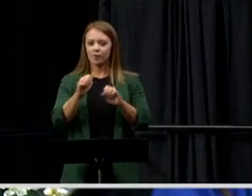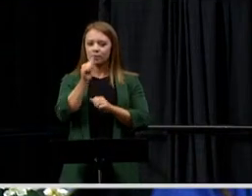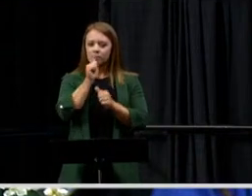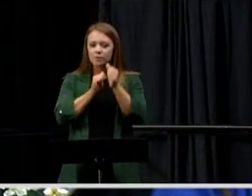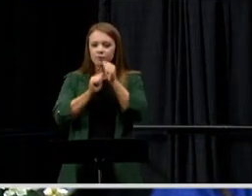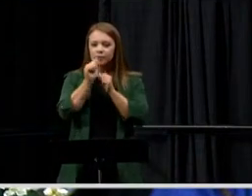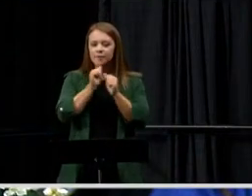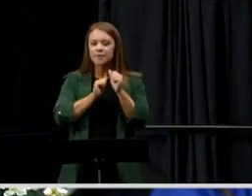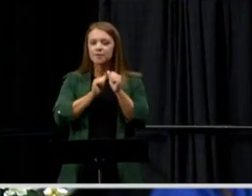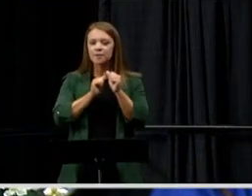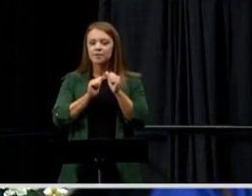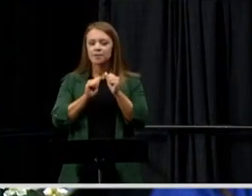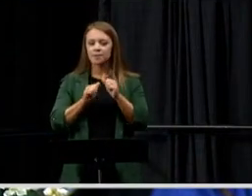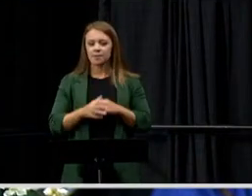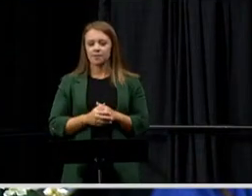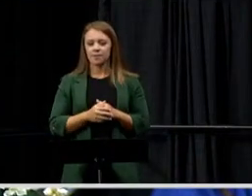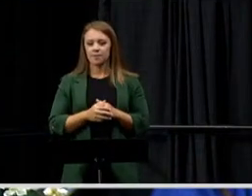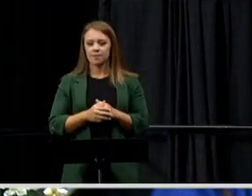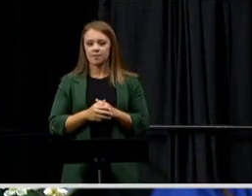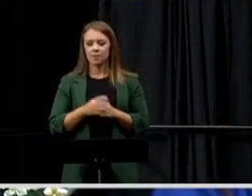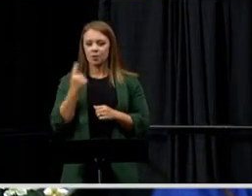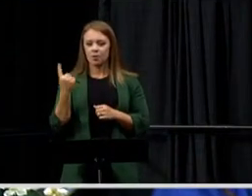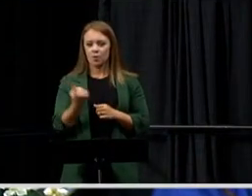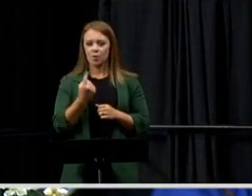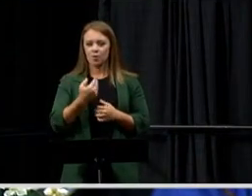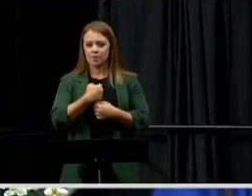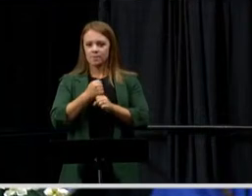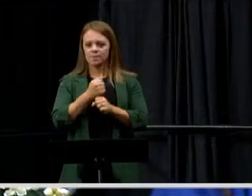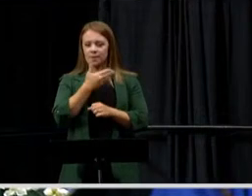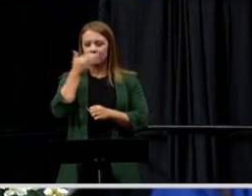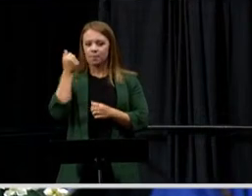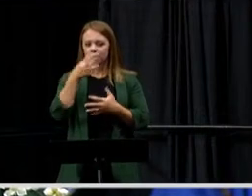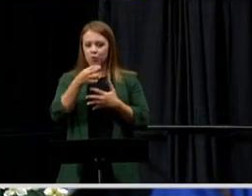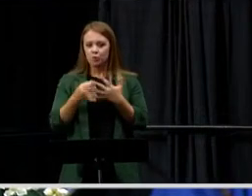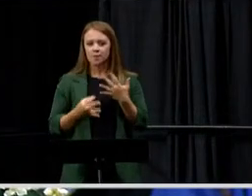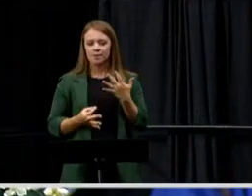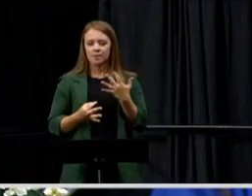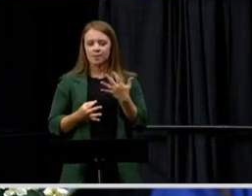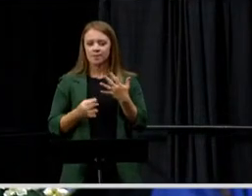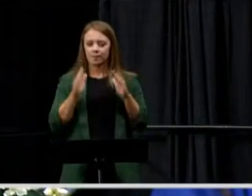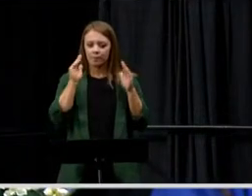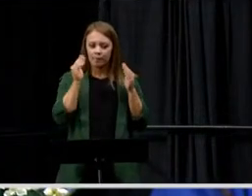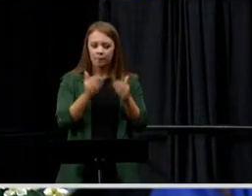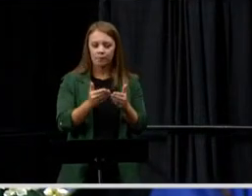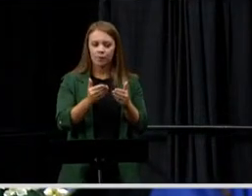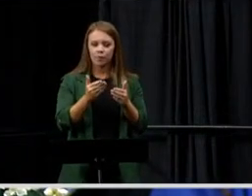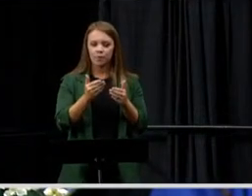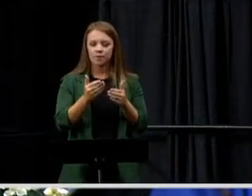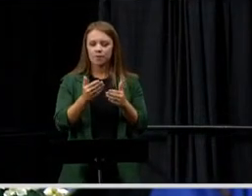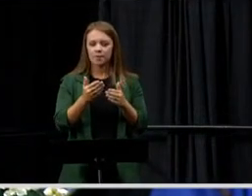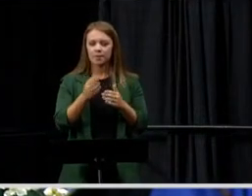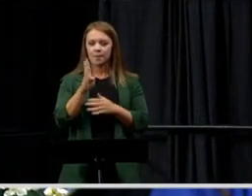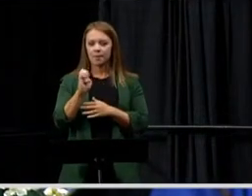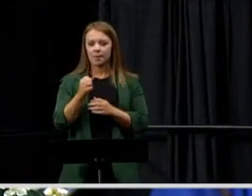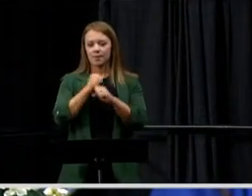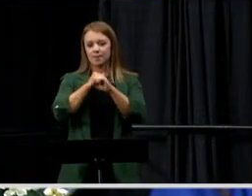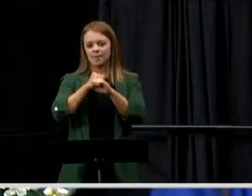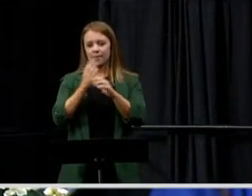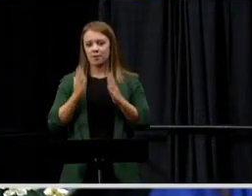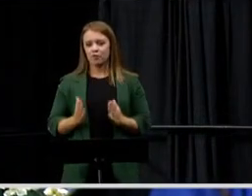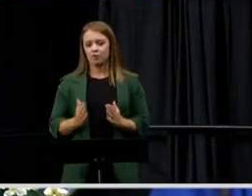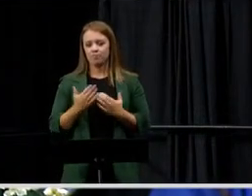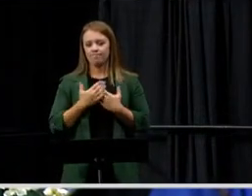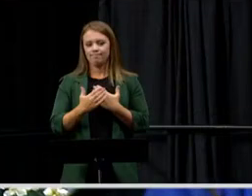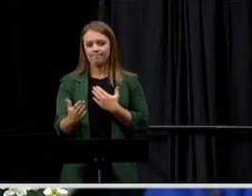as you make choices. Be focused and engaged in every life experience. Be a defender.